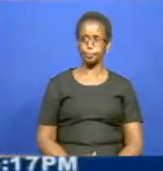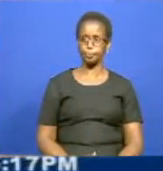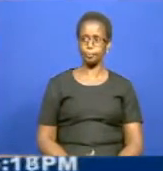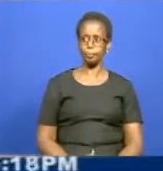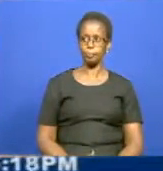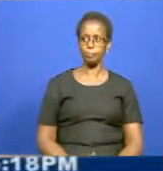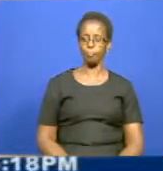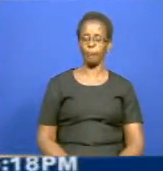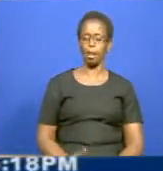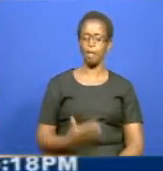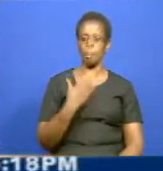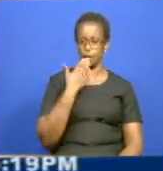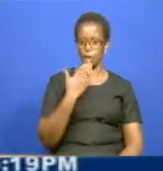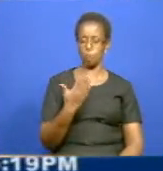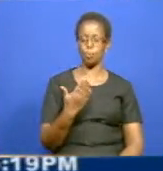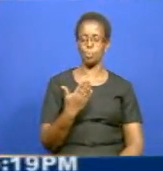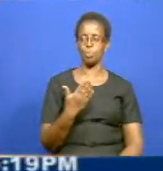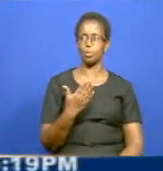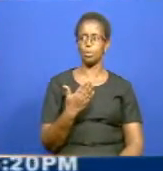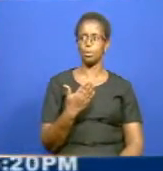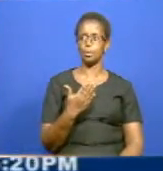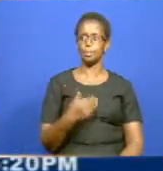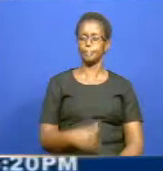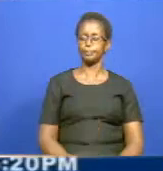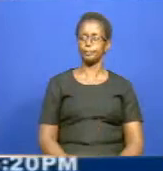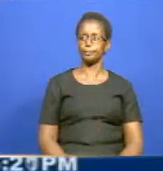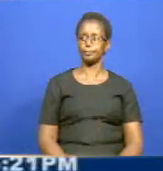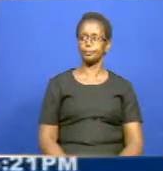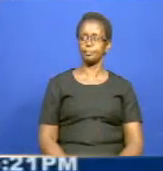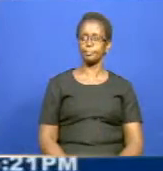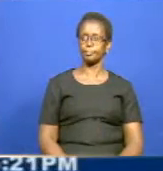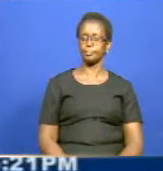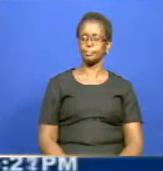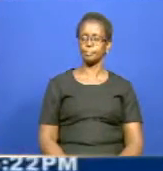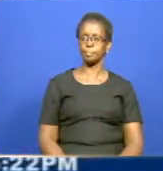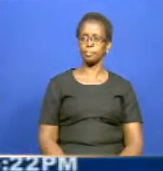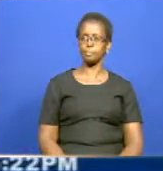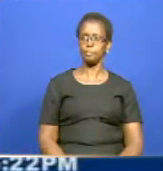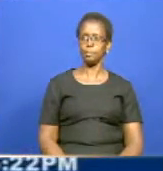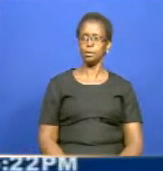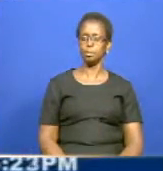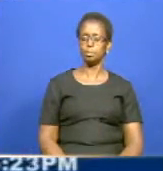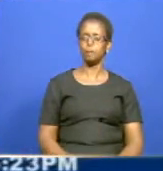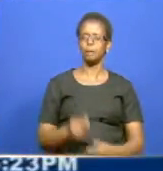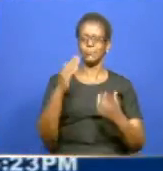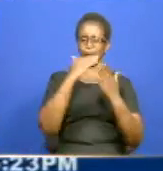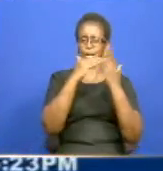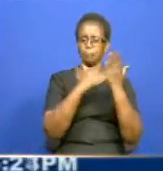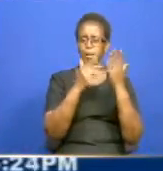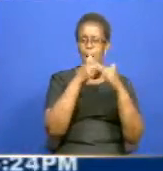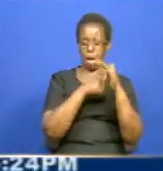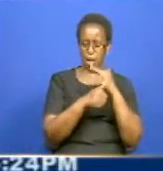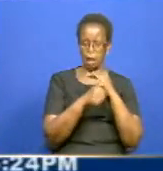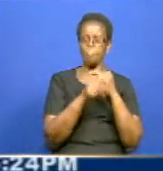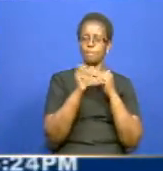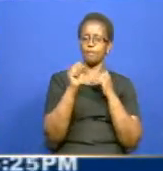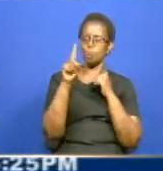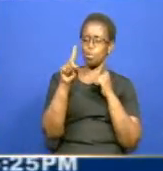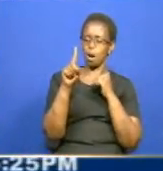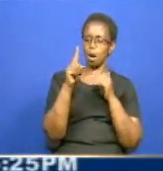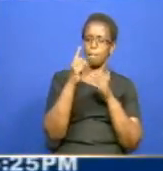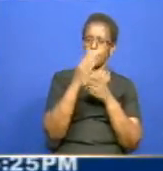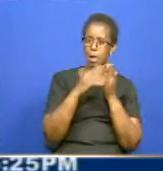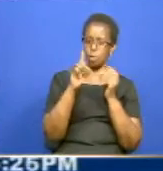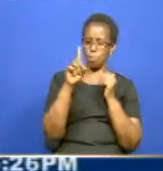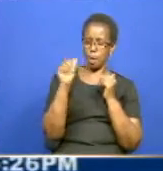Bungoma. We go to statements under Standing Order 51-1A. The first one is the Chairperson